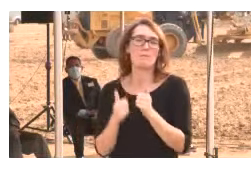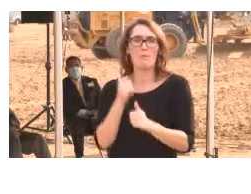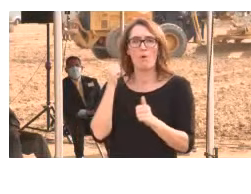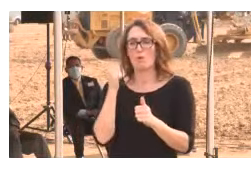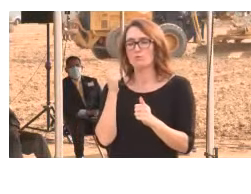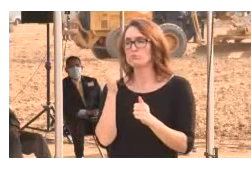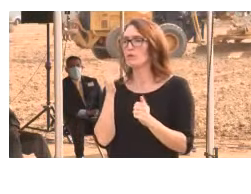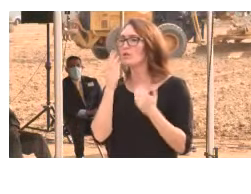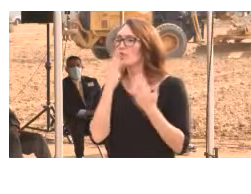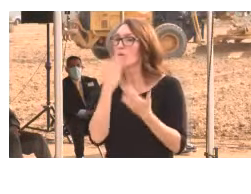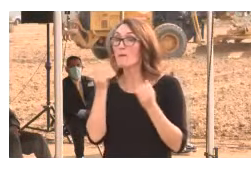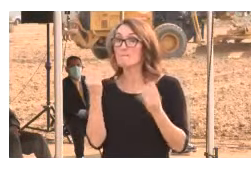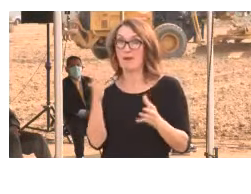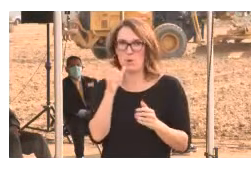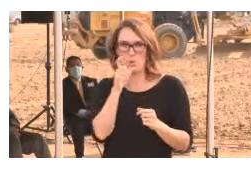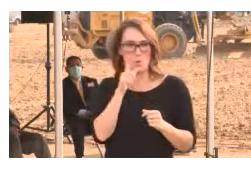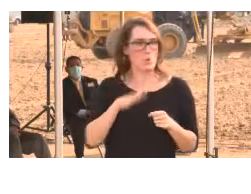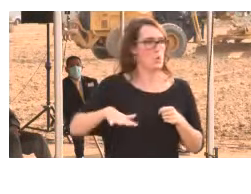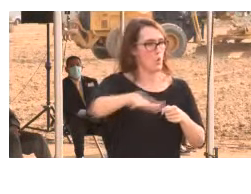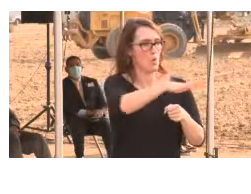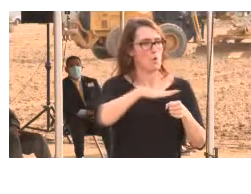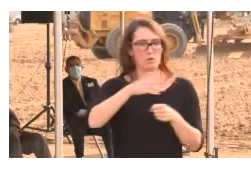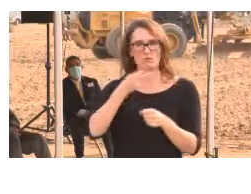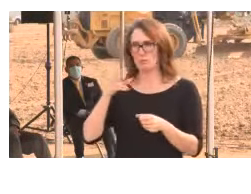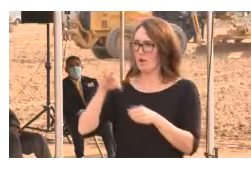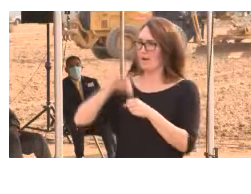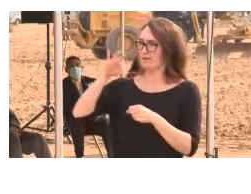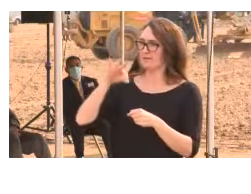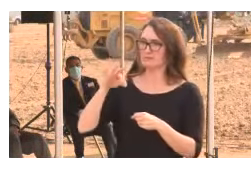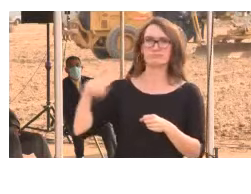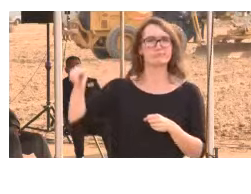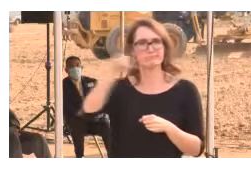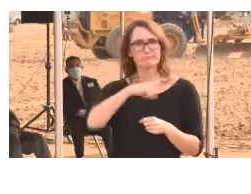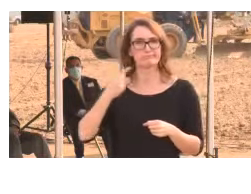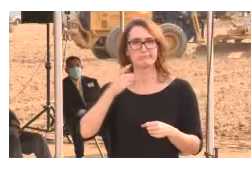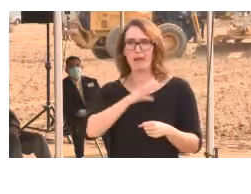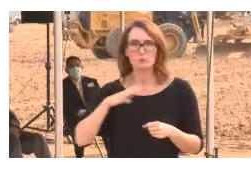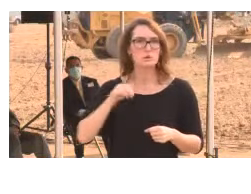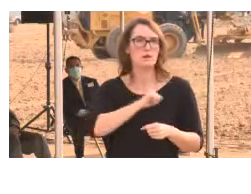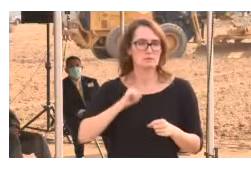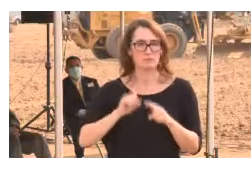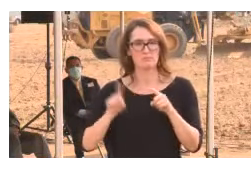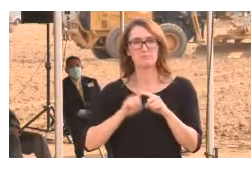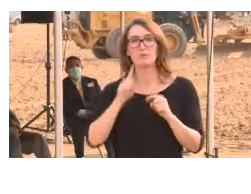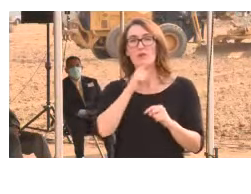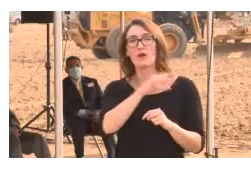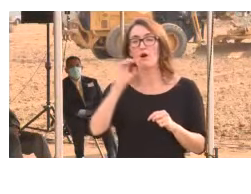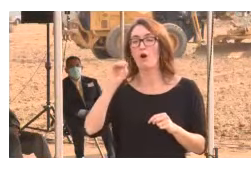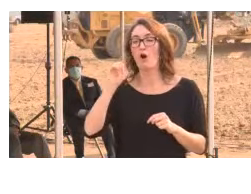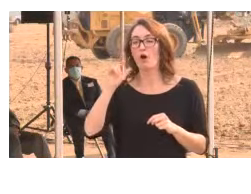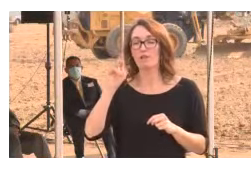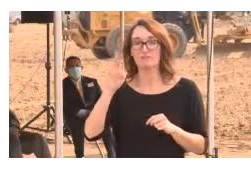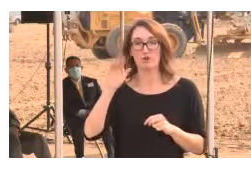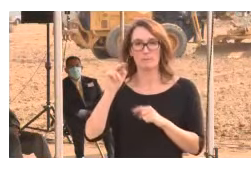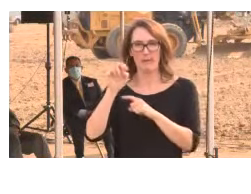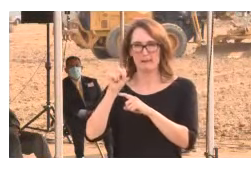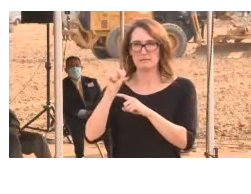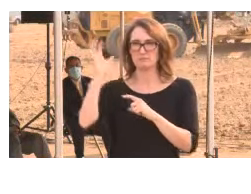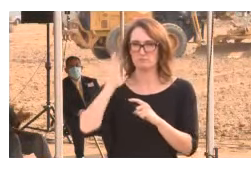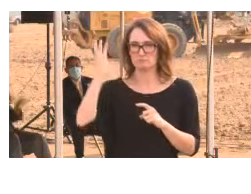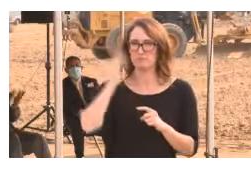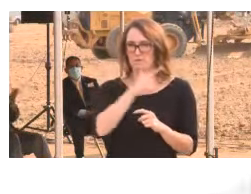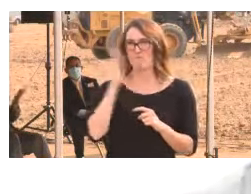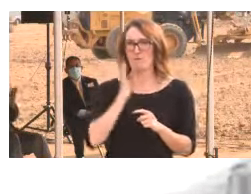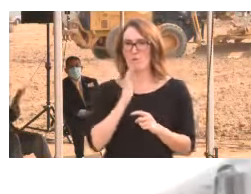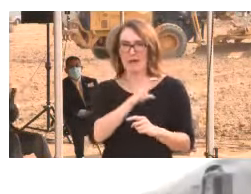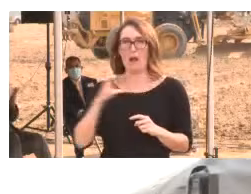to many of our elected officials here today, but I'd like to give a special shout out to former council member Oliver Baines